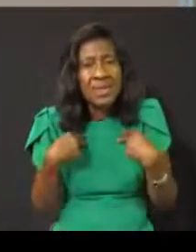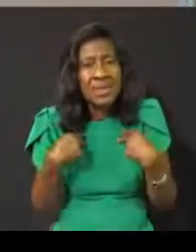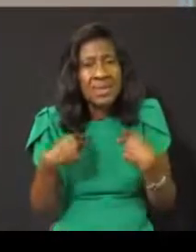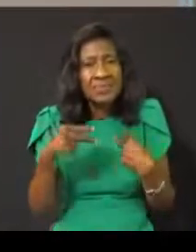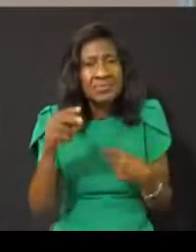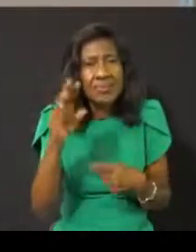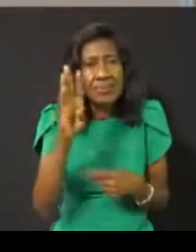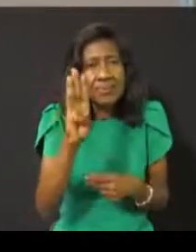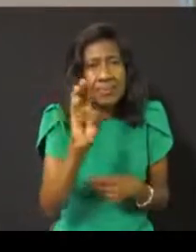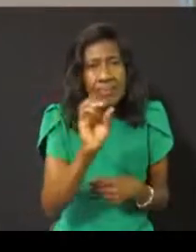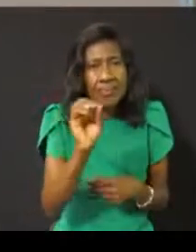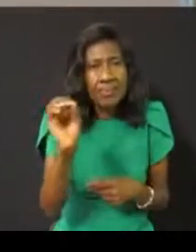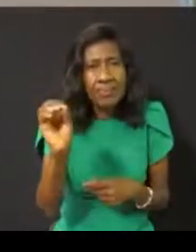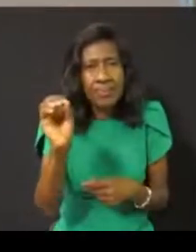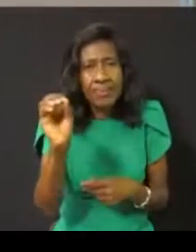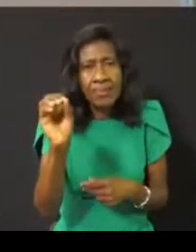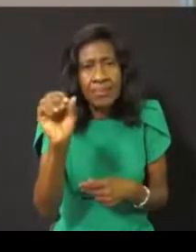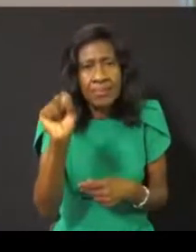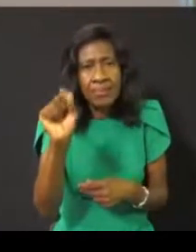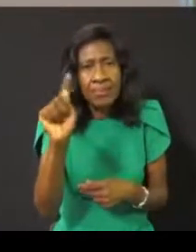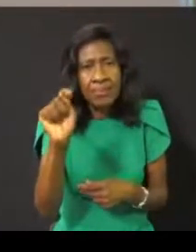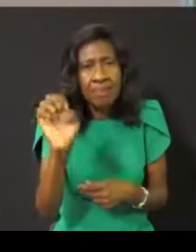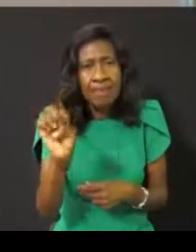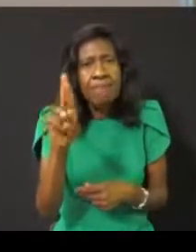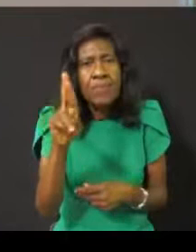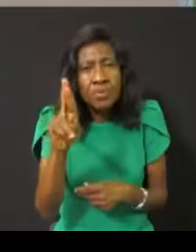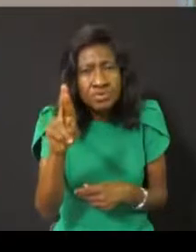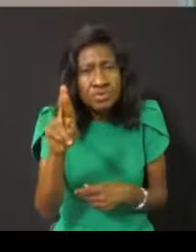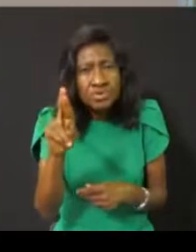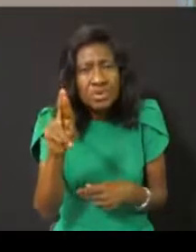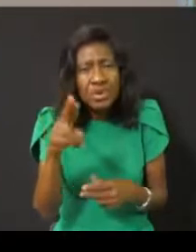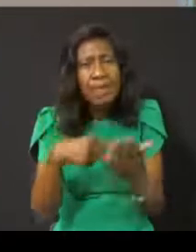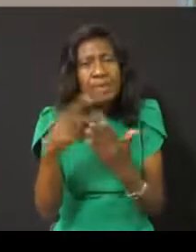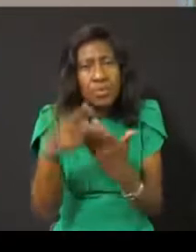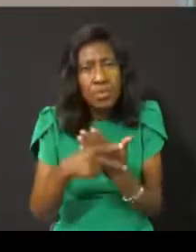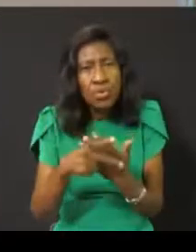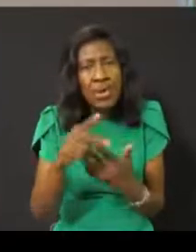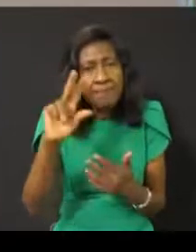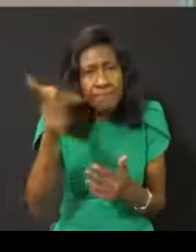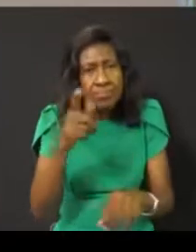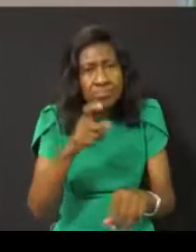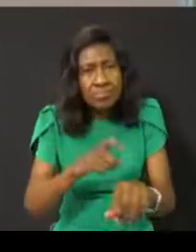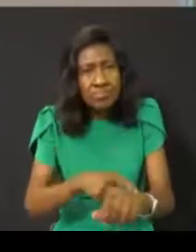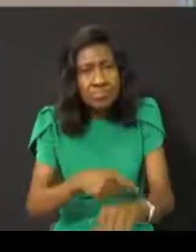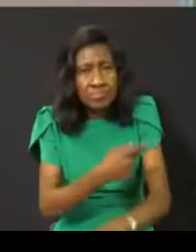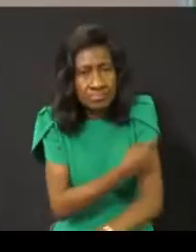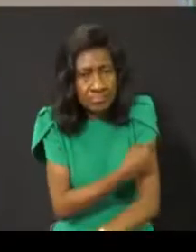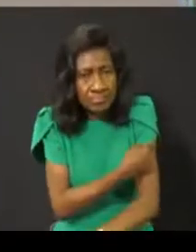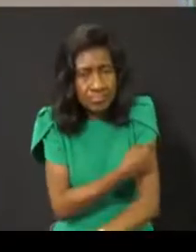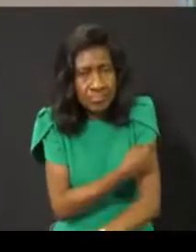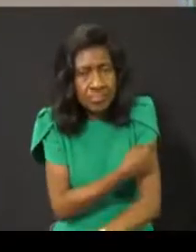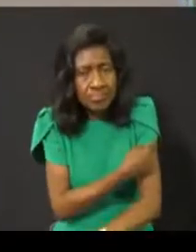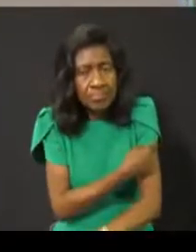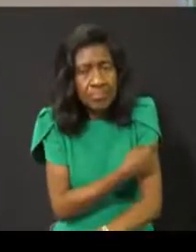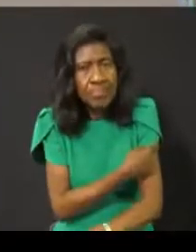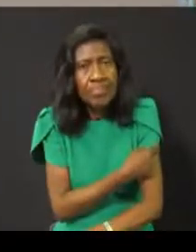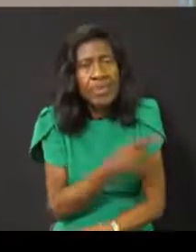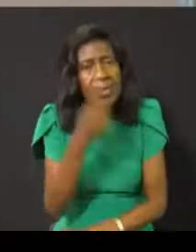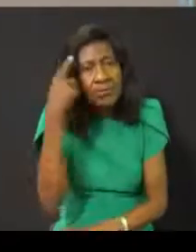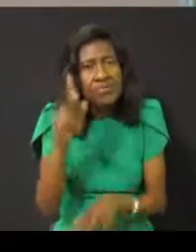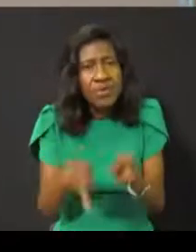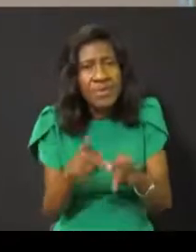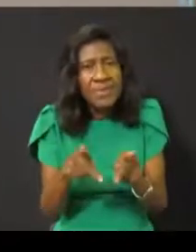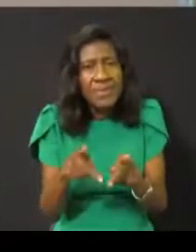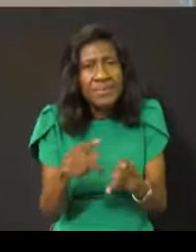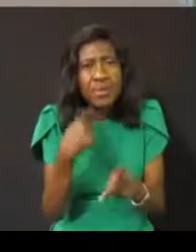age 50 and over to healthcare workers and extremely vulnerable. Visit hsa.ky for the most updated